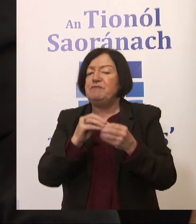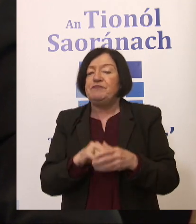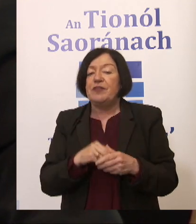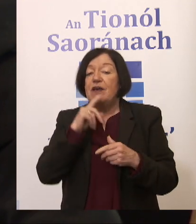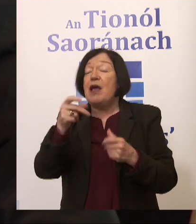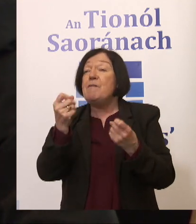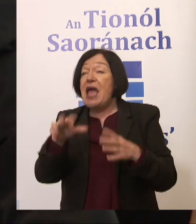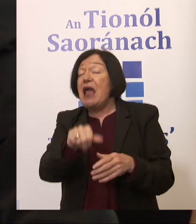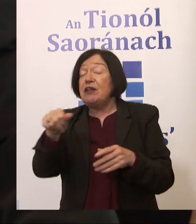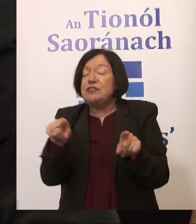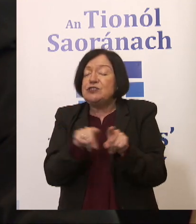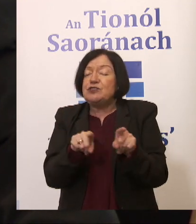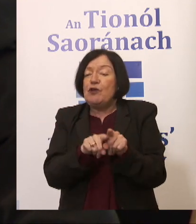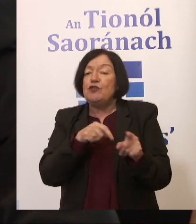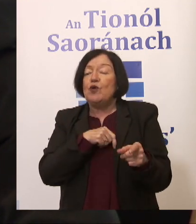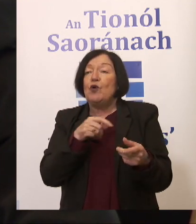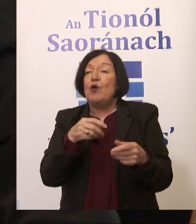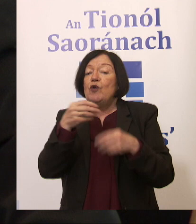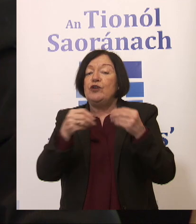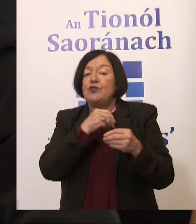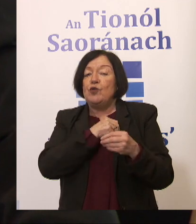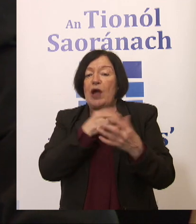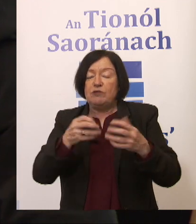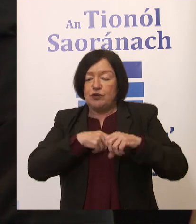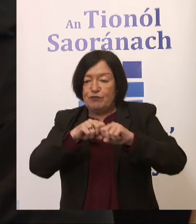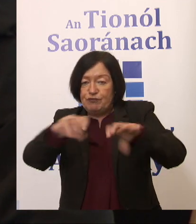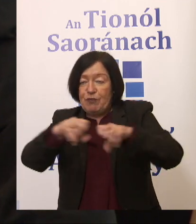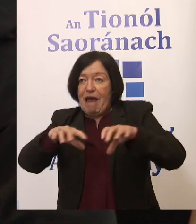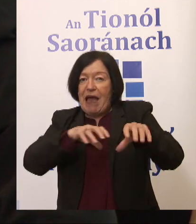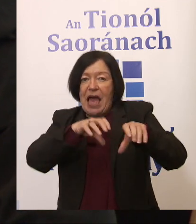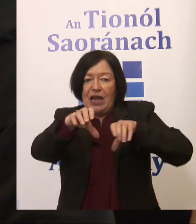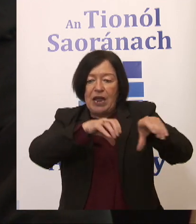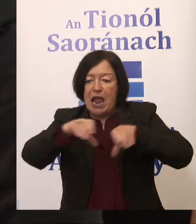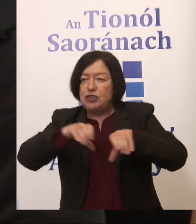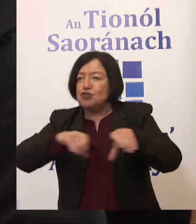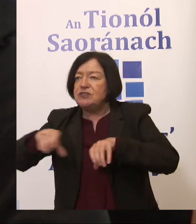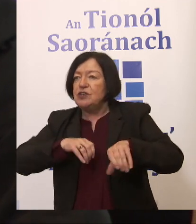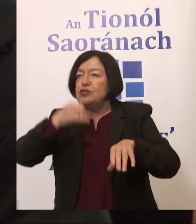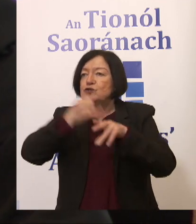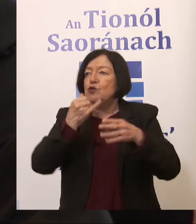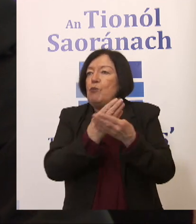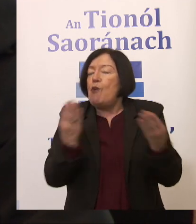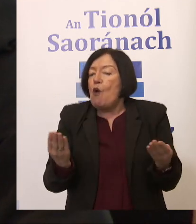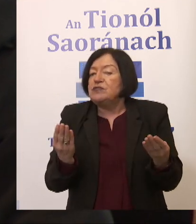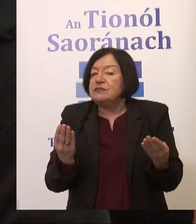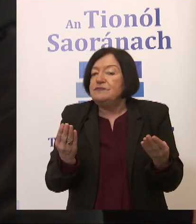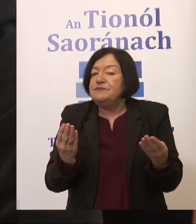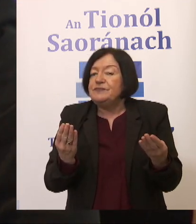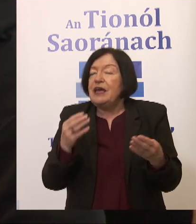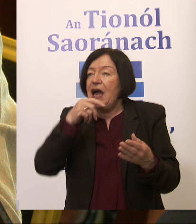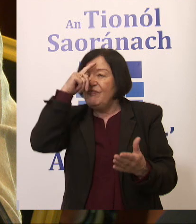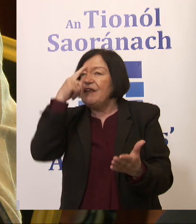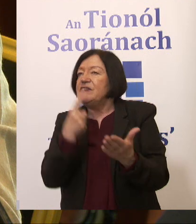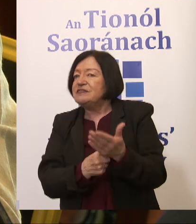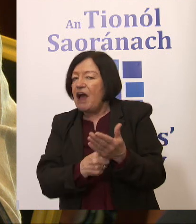many jurisdictions, it might also extend to dispersing allocations to school boards, and maybe even deciding